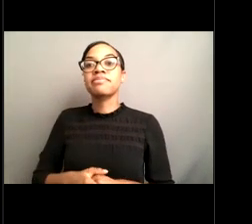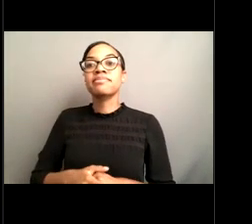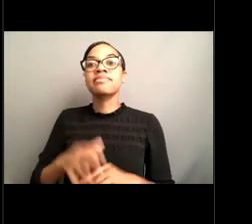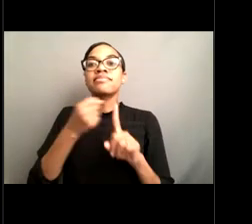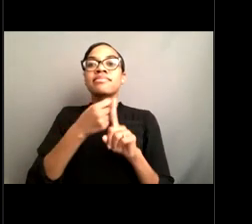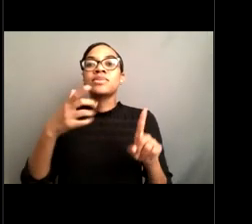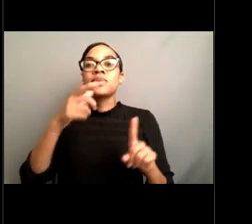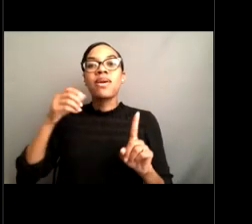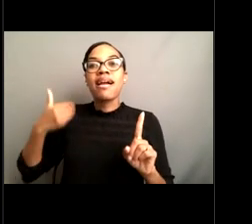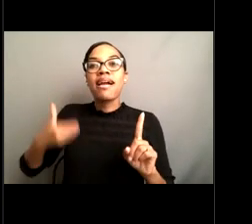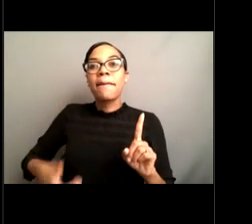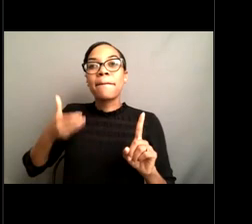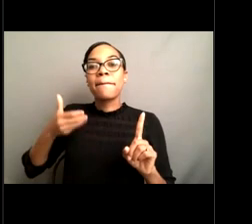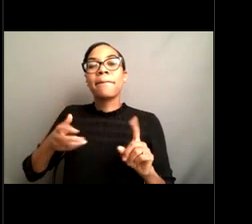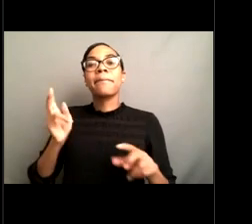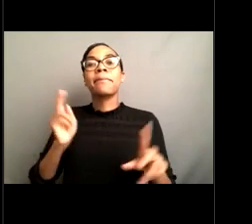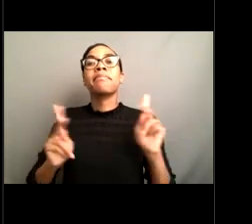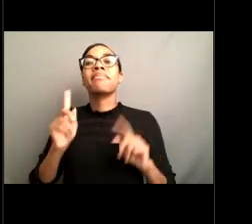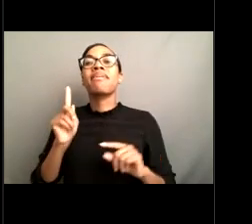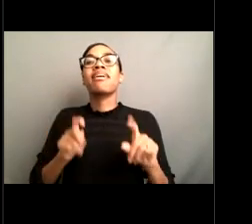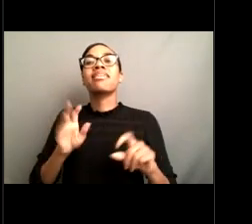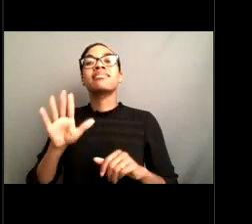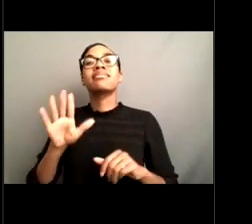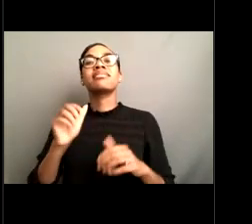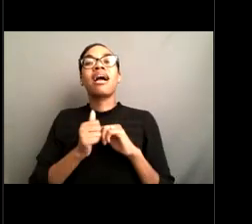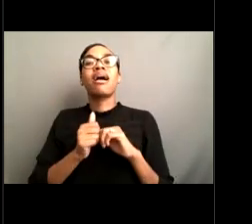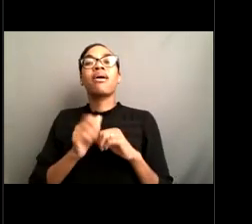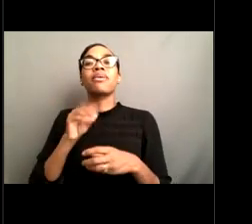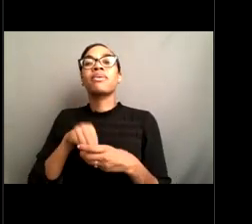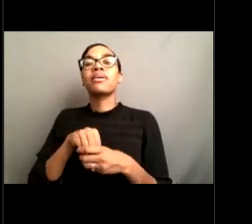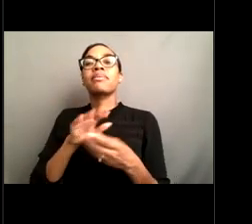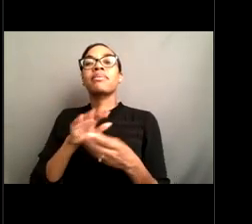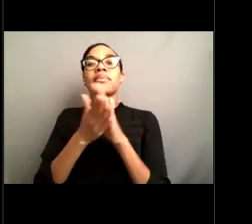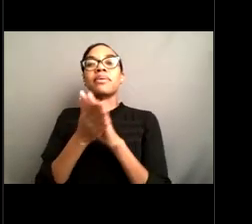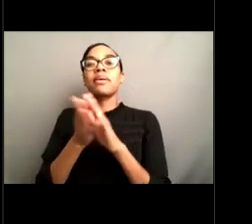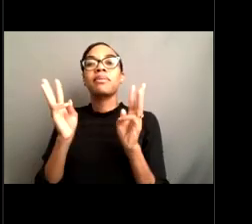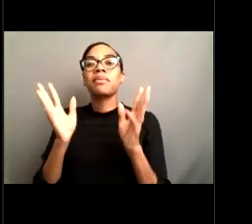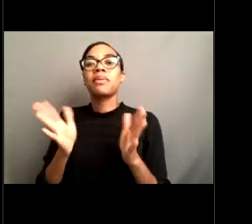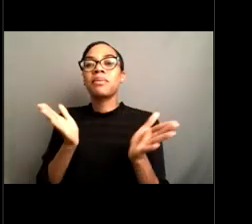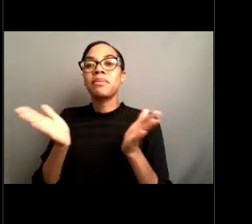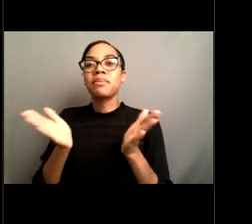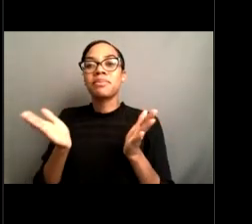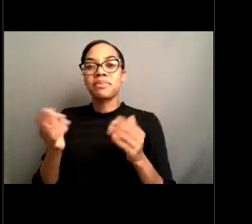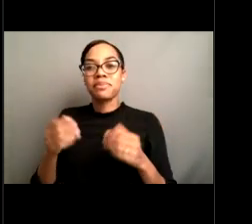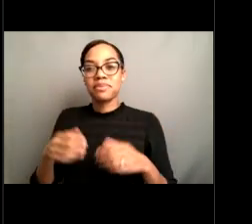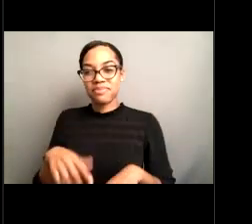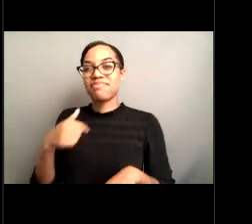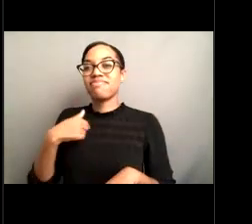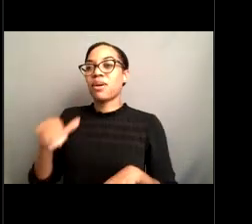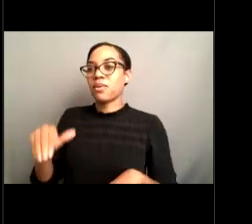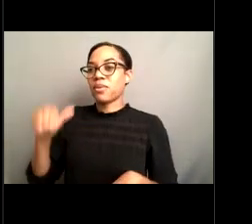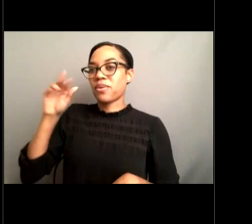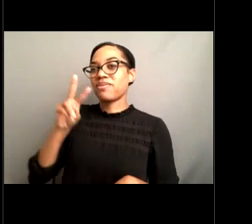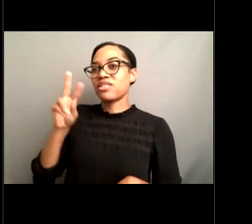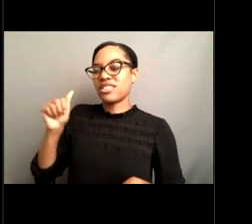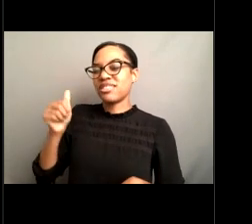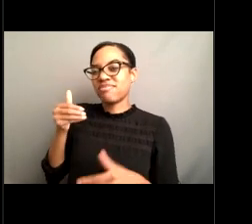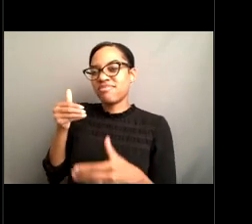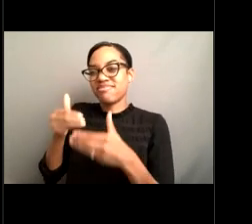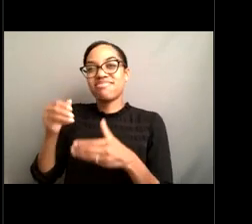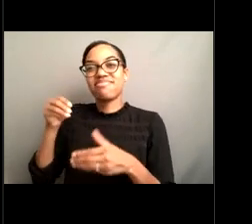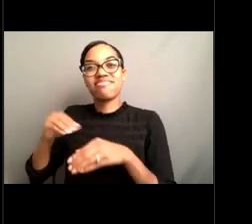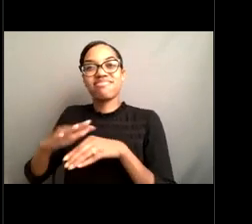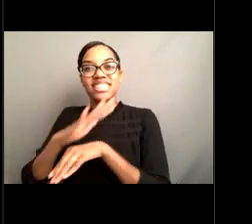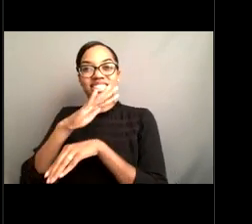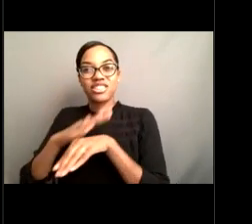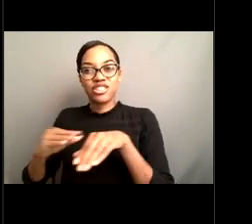you know, why people always ask, how do you get into weather and meteorology? Well, you know, I grew up here in Virginia near the beach. And of course, you know, when I